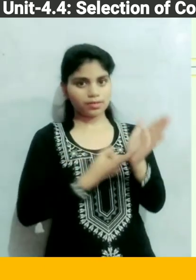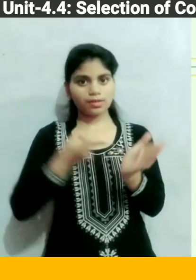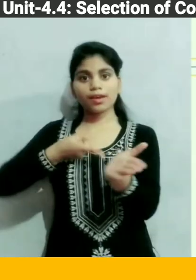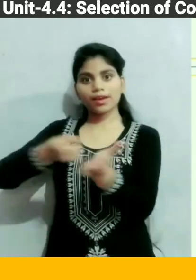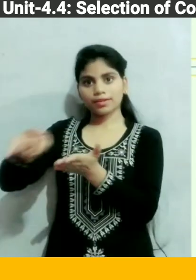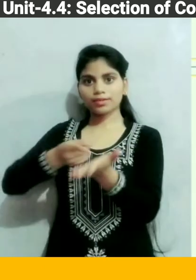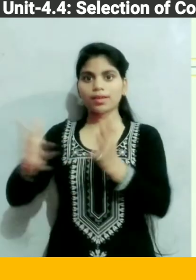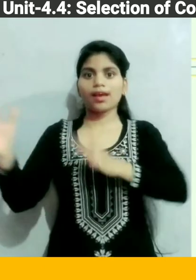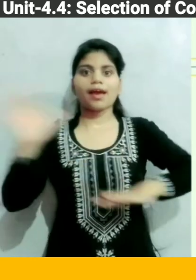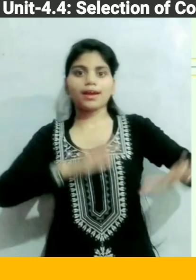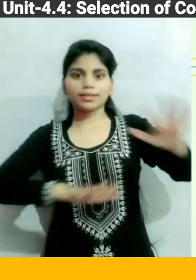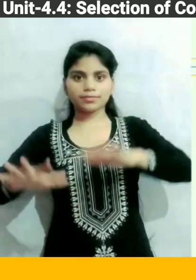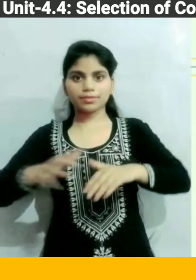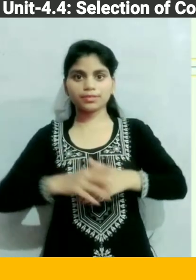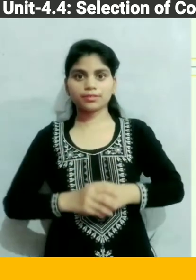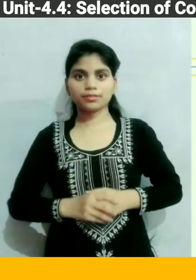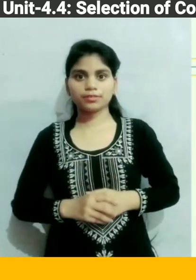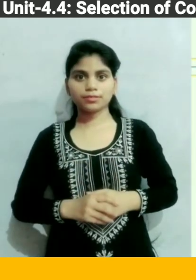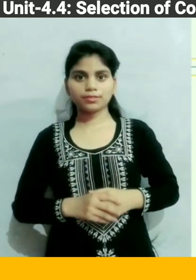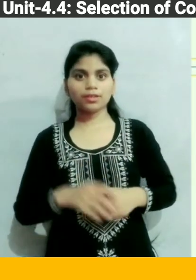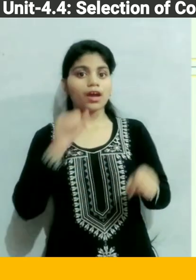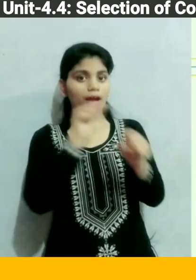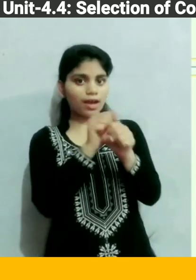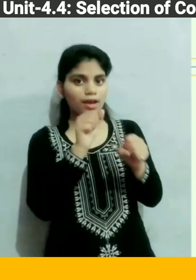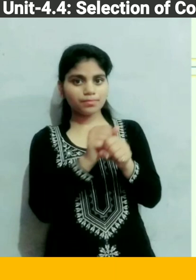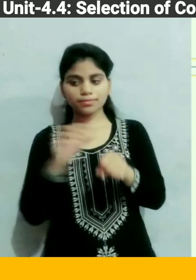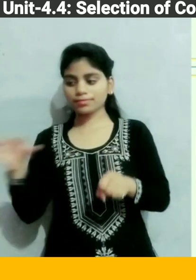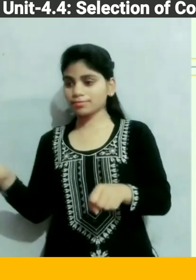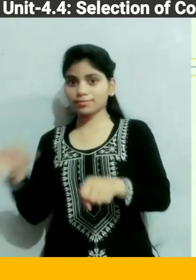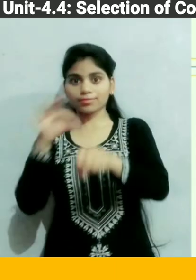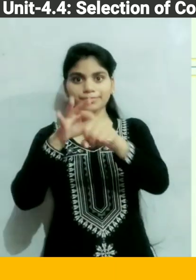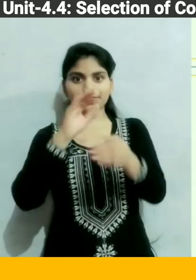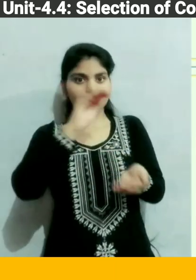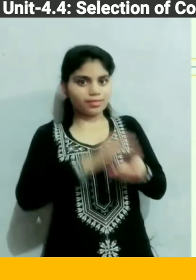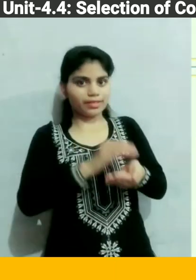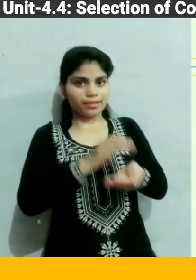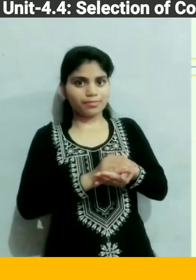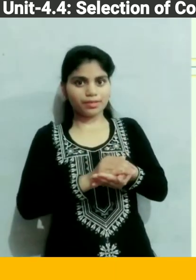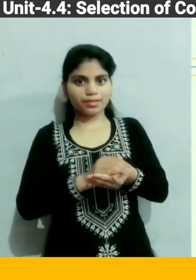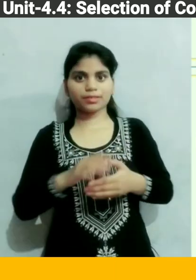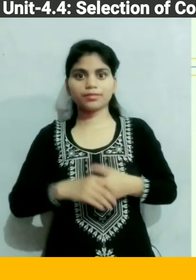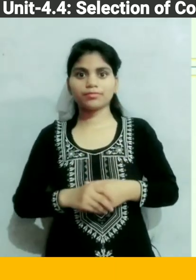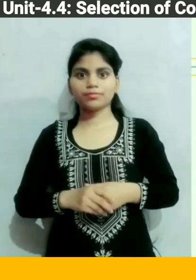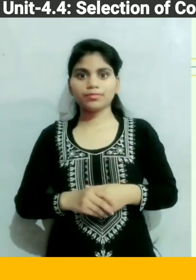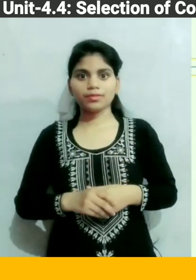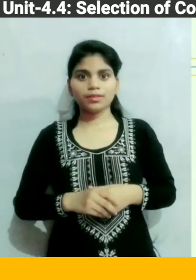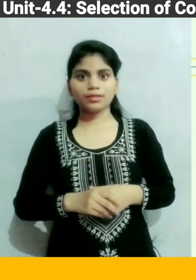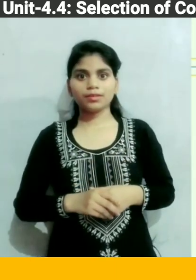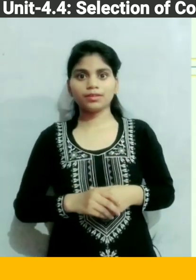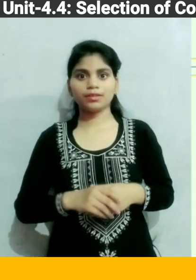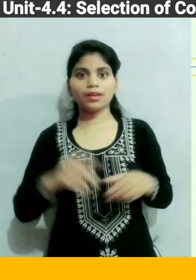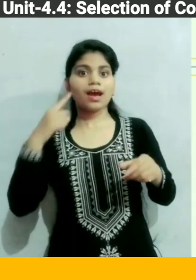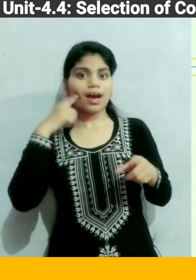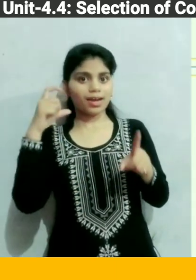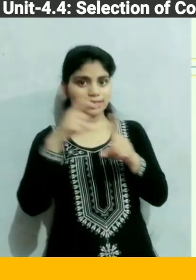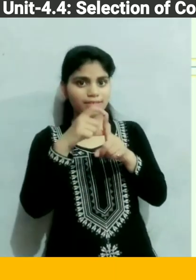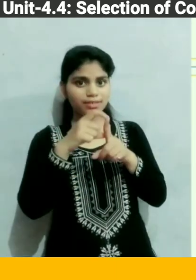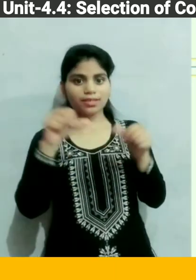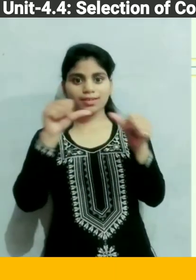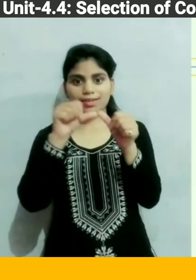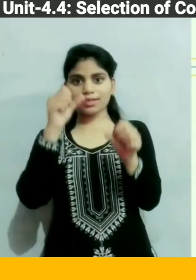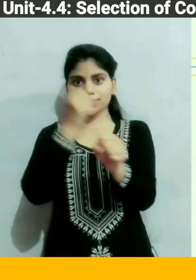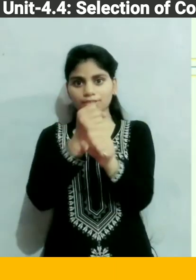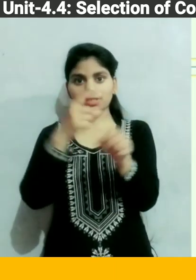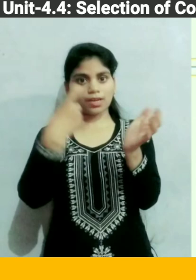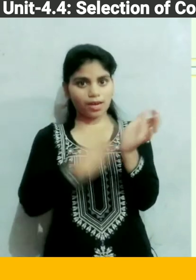allied. Subsector: agriculture allied activity. Occupation: beekeeping.